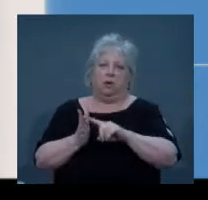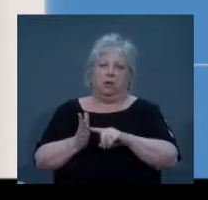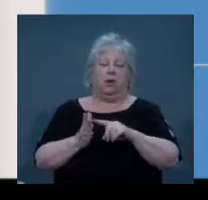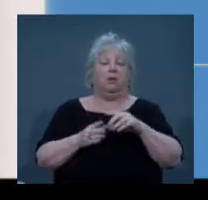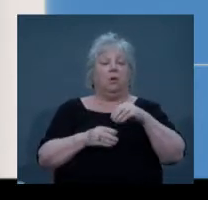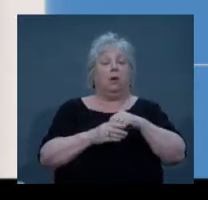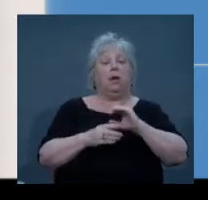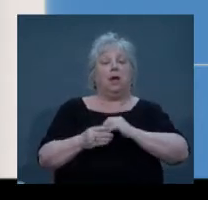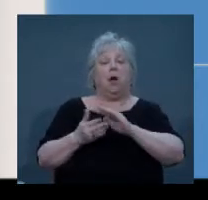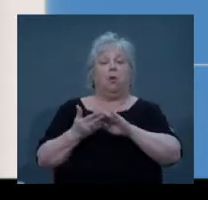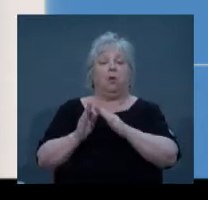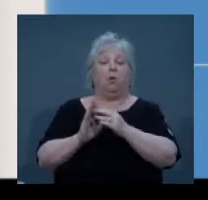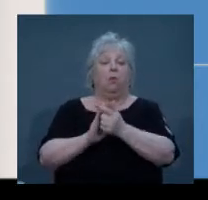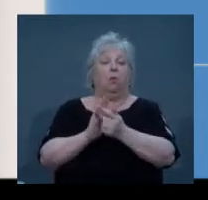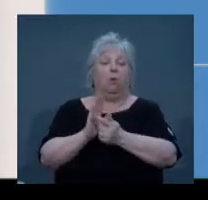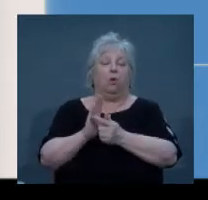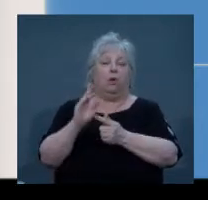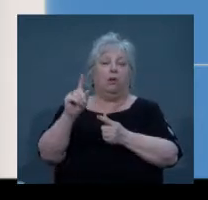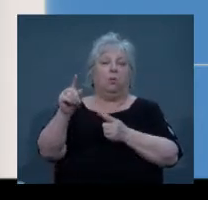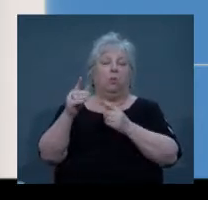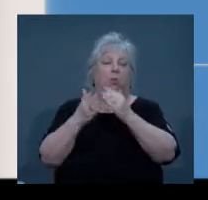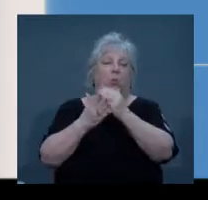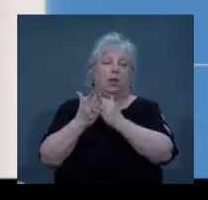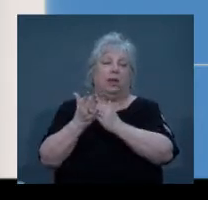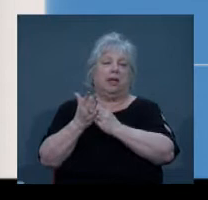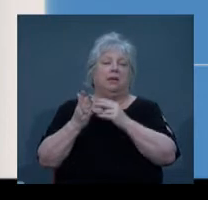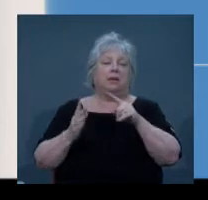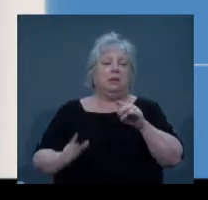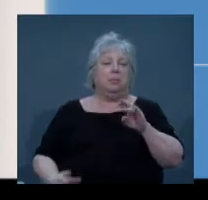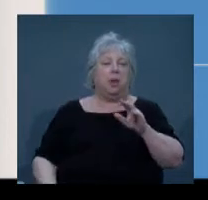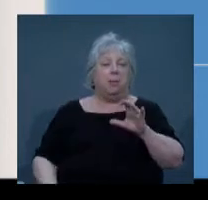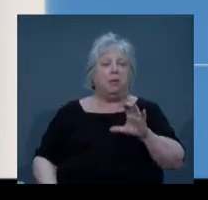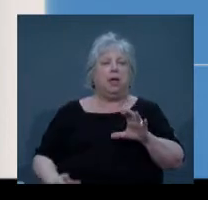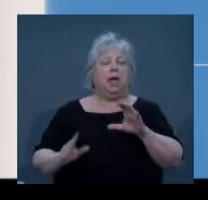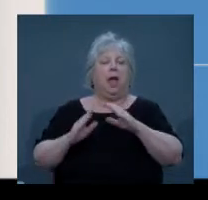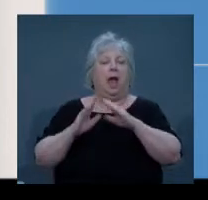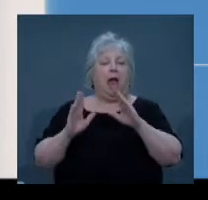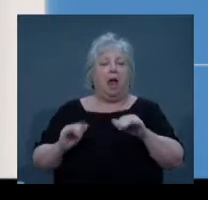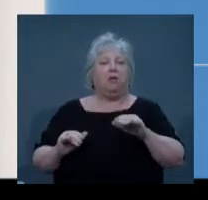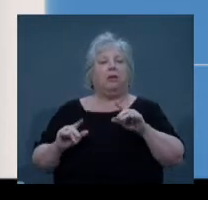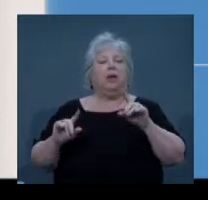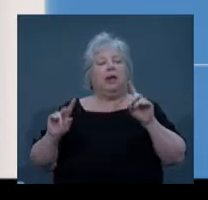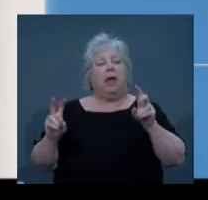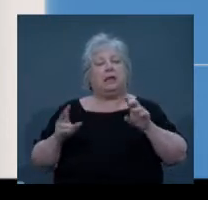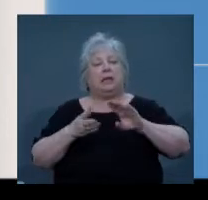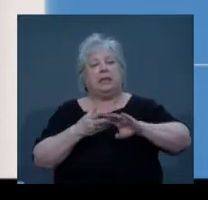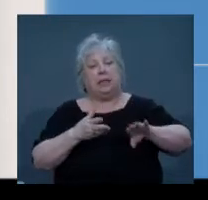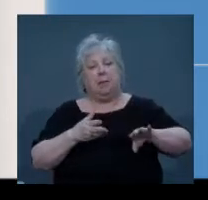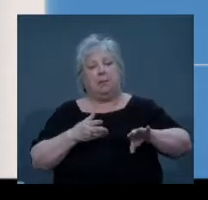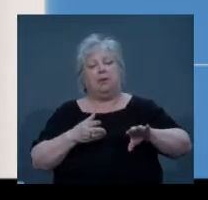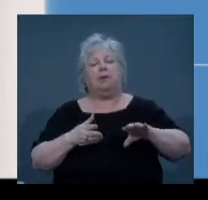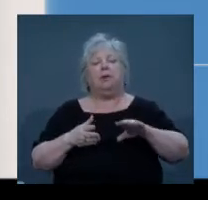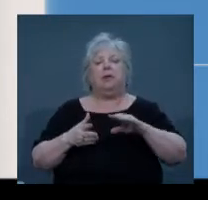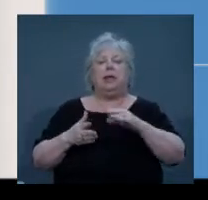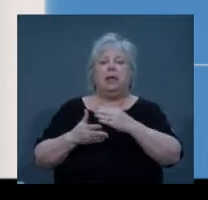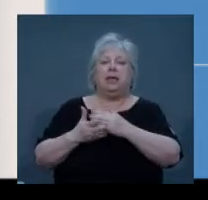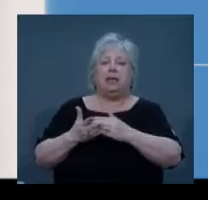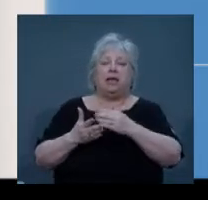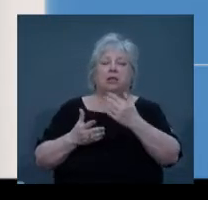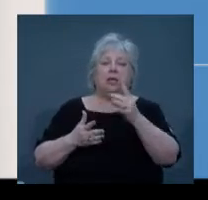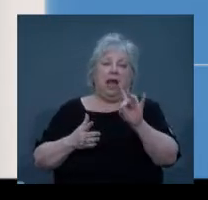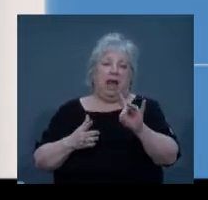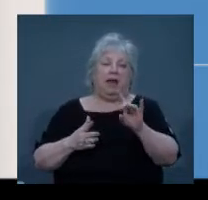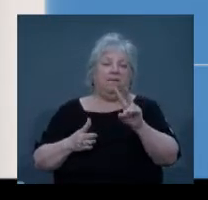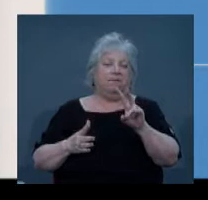as exempted out. Public housing units. Right, that's Section separate. 8 I voucher understand. recipients, they can go